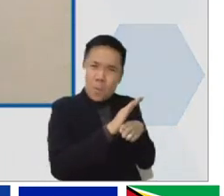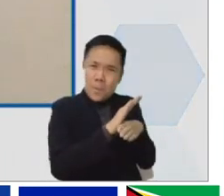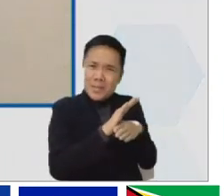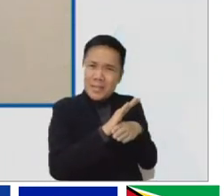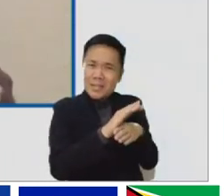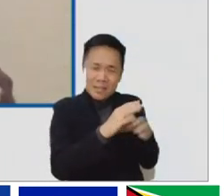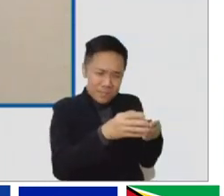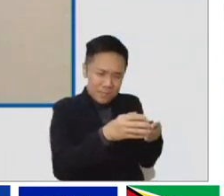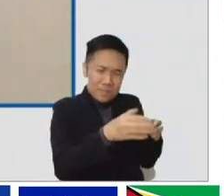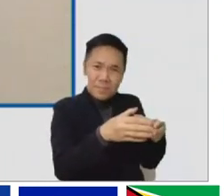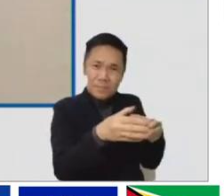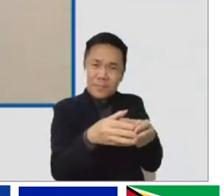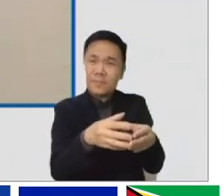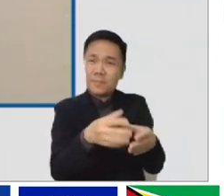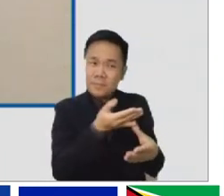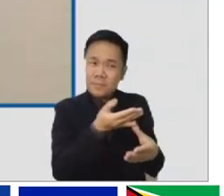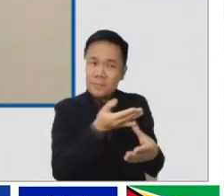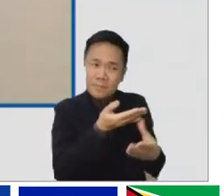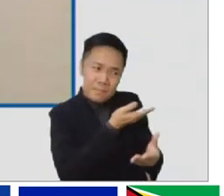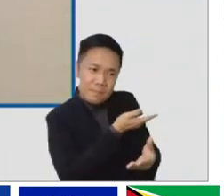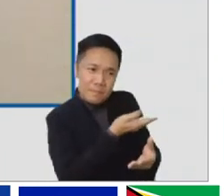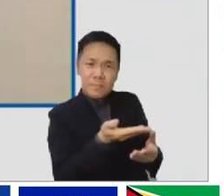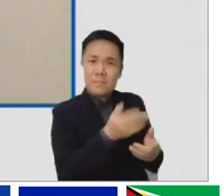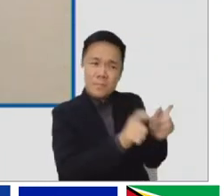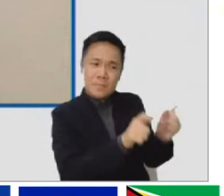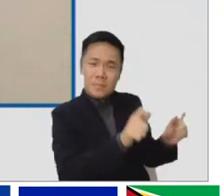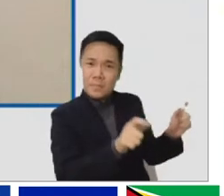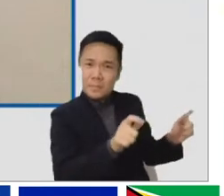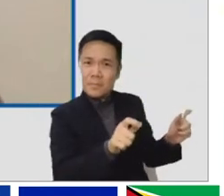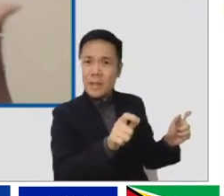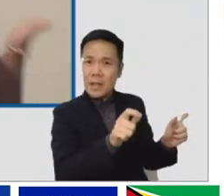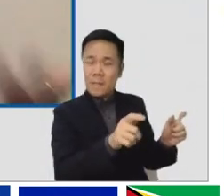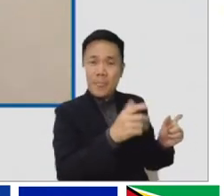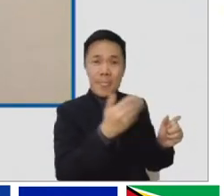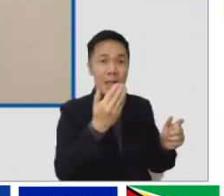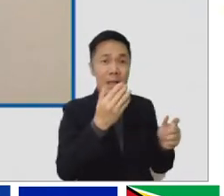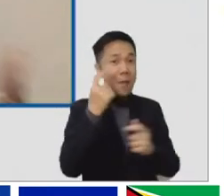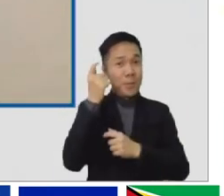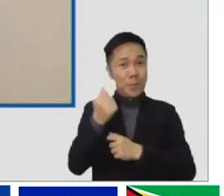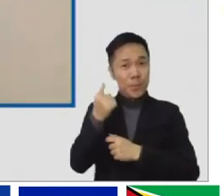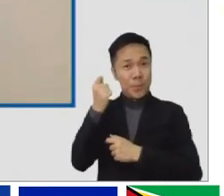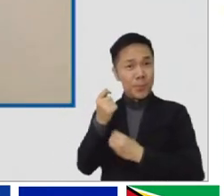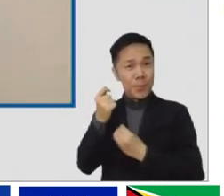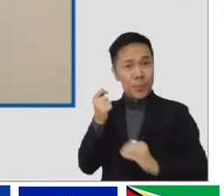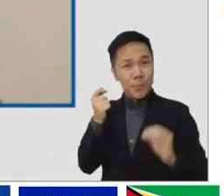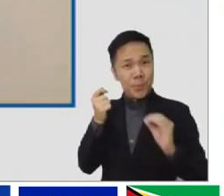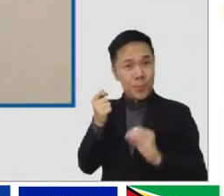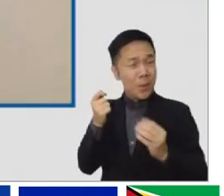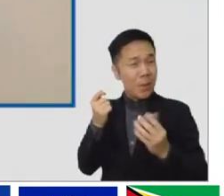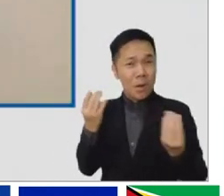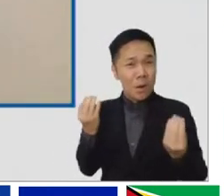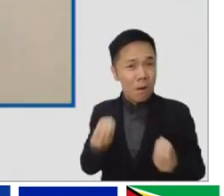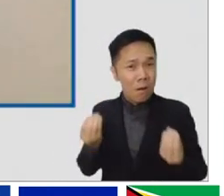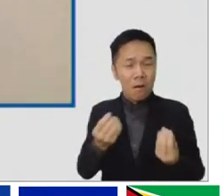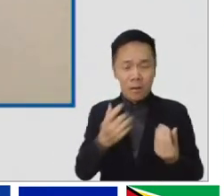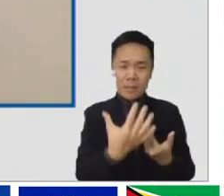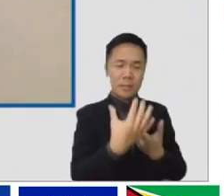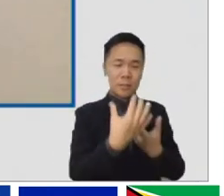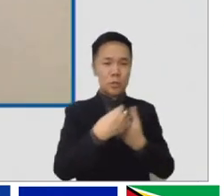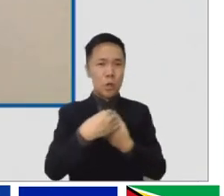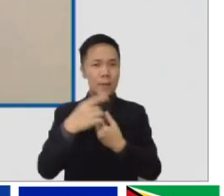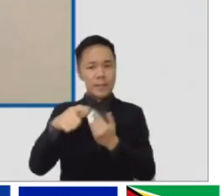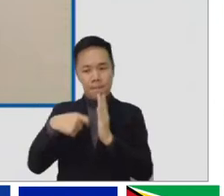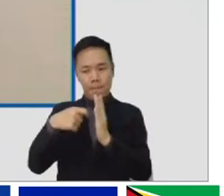providers, those persons who were not on the national insurance scheme, they were brought onto the scheme. And by producing that